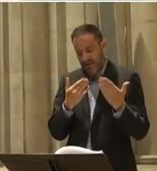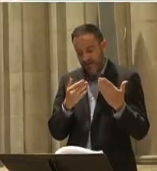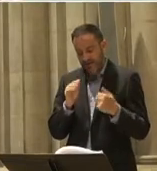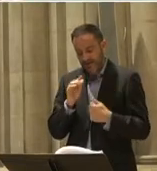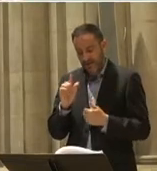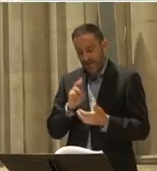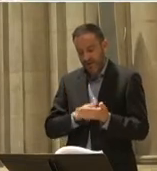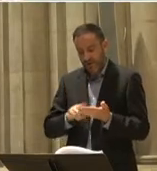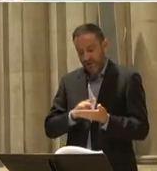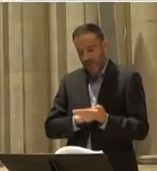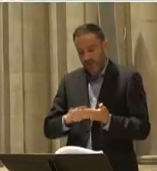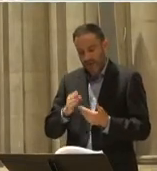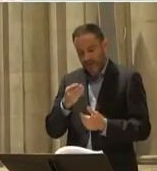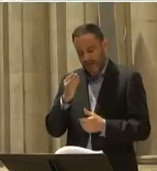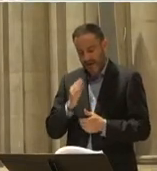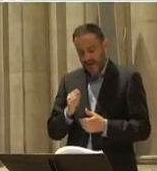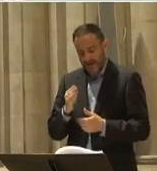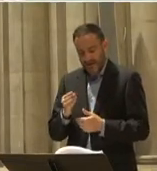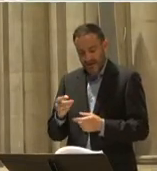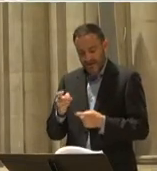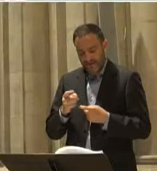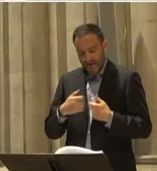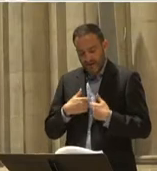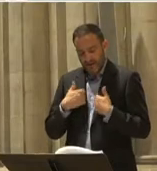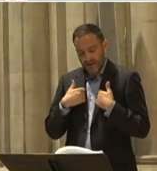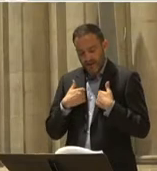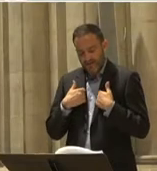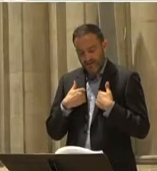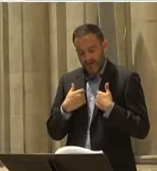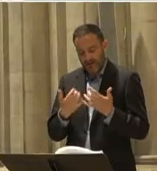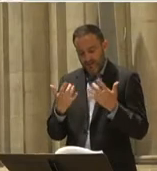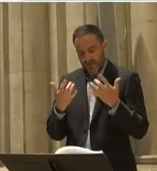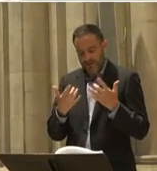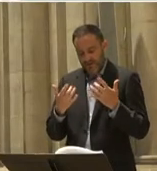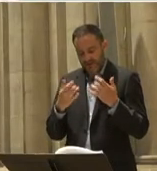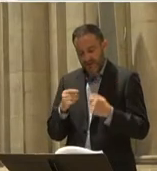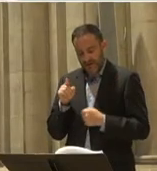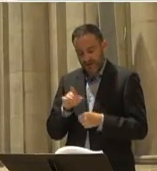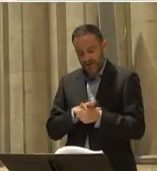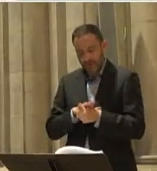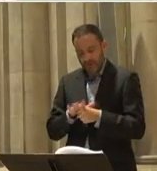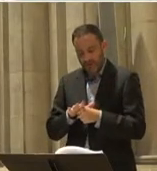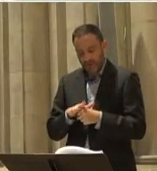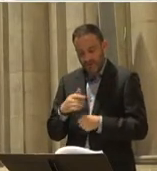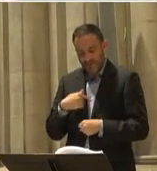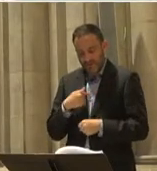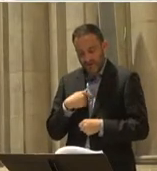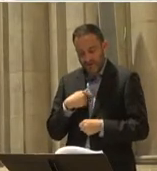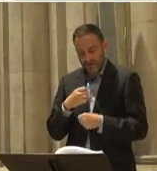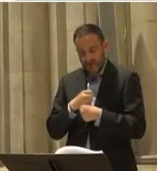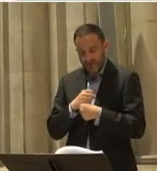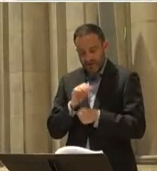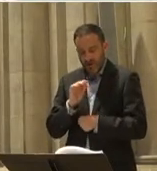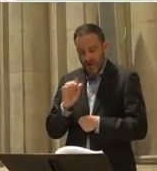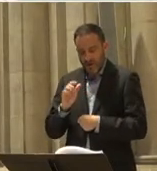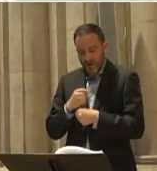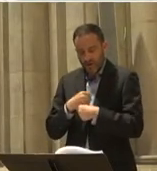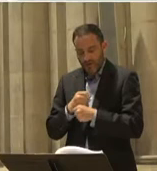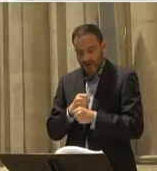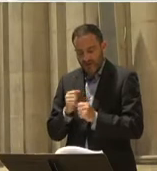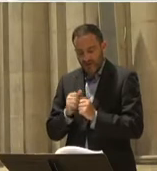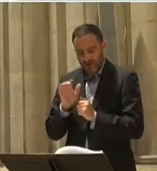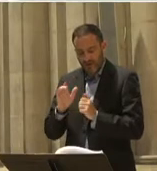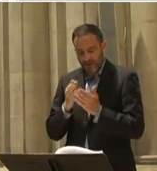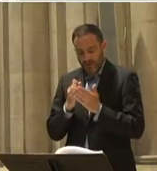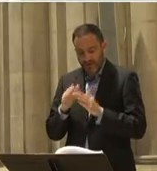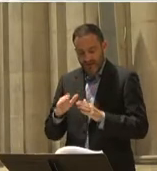give you thanks, O holy God, source of life and fountain of mercy. You have filled us and all creation